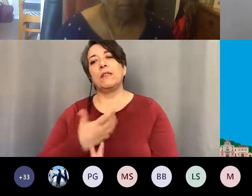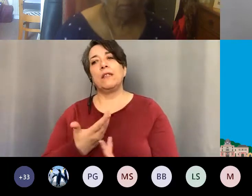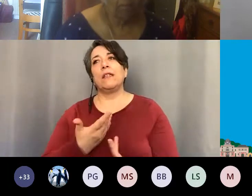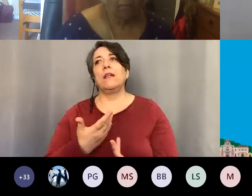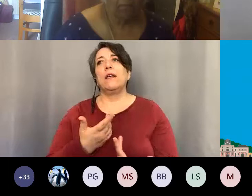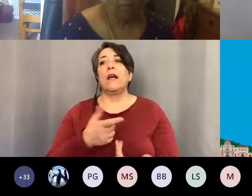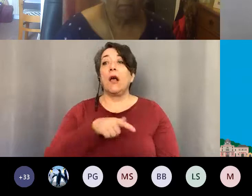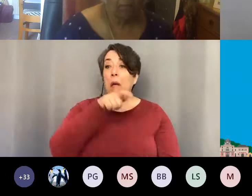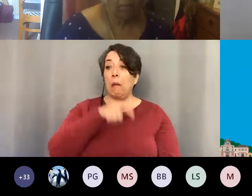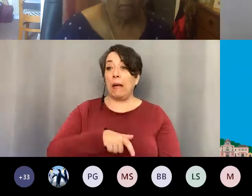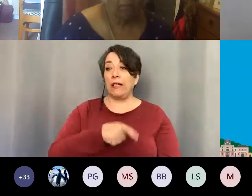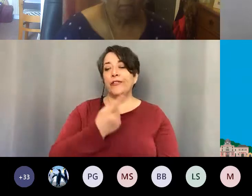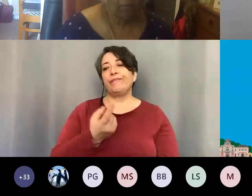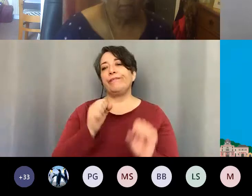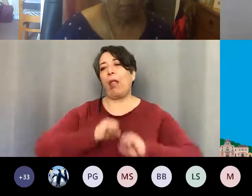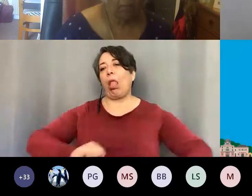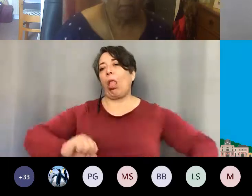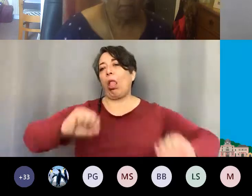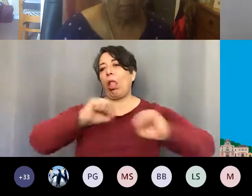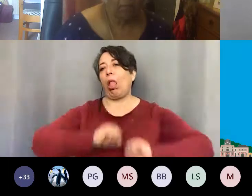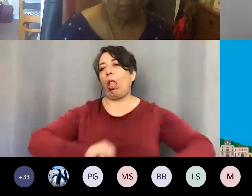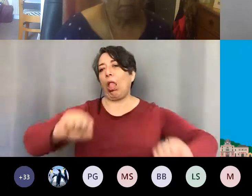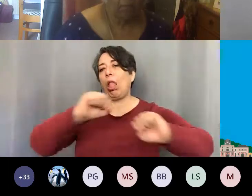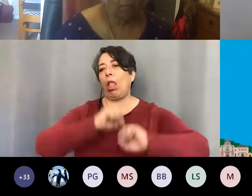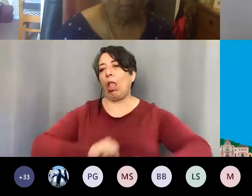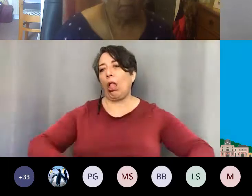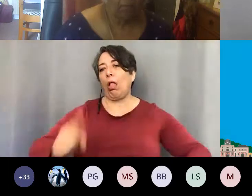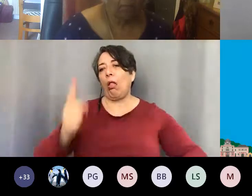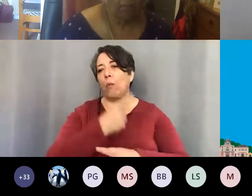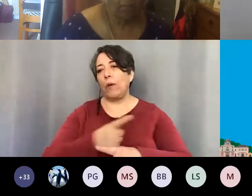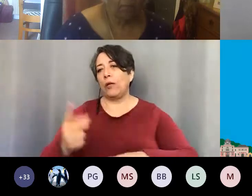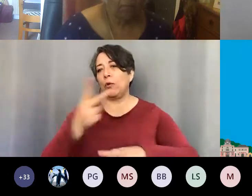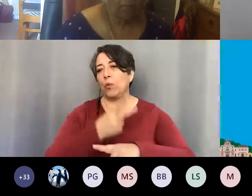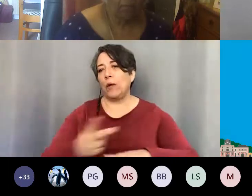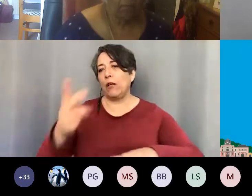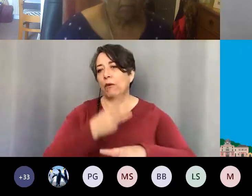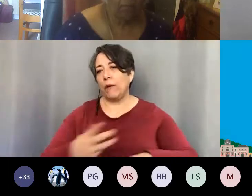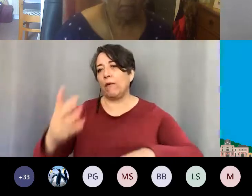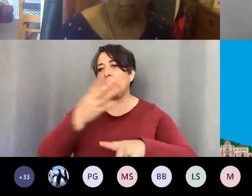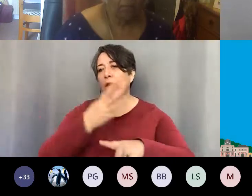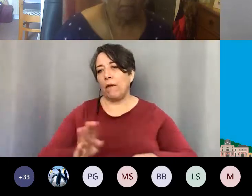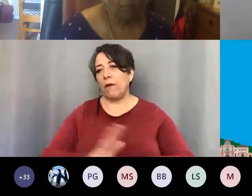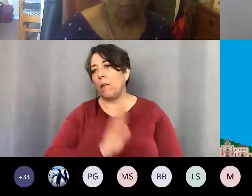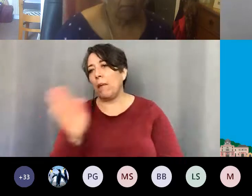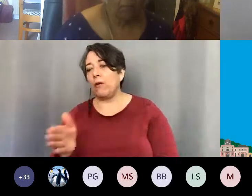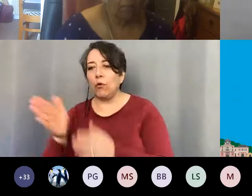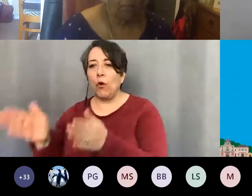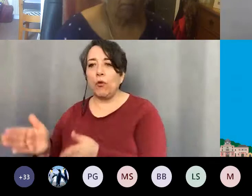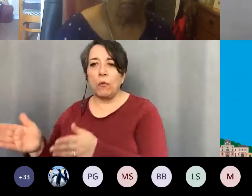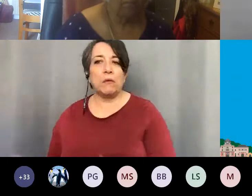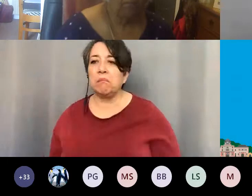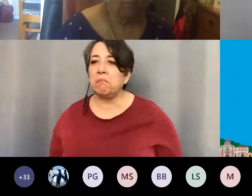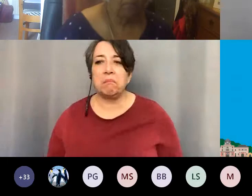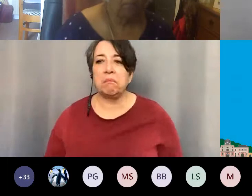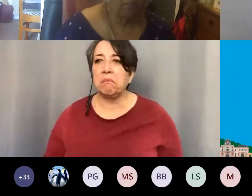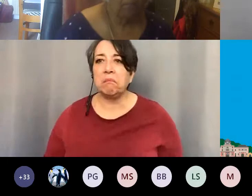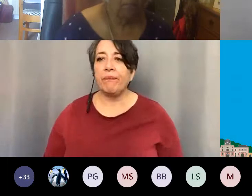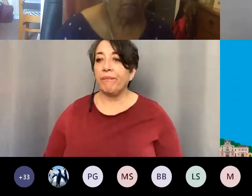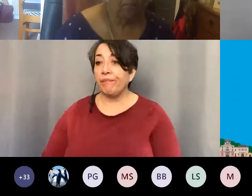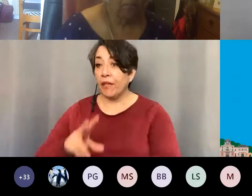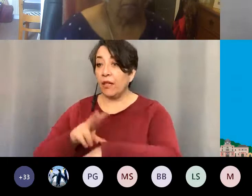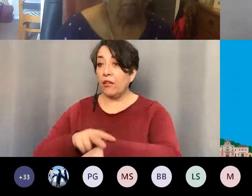outpatient appointment for weeks and weeks. The clinician is within usually in less than 7 days